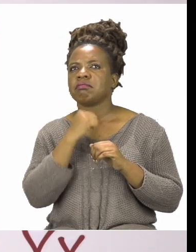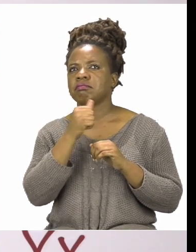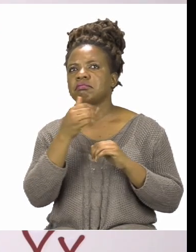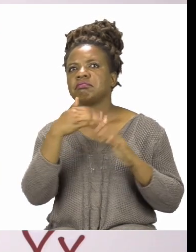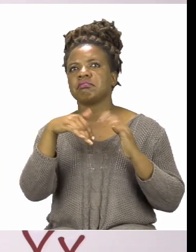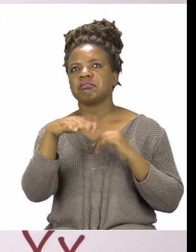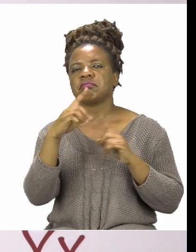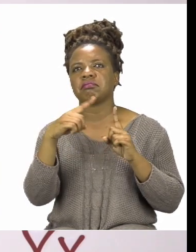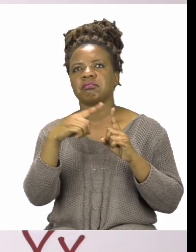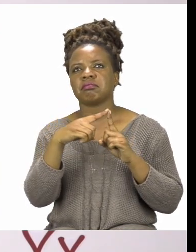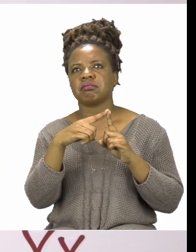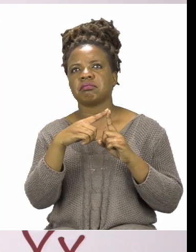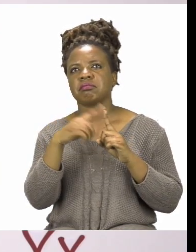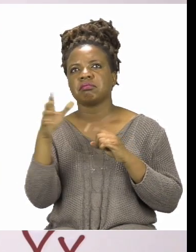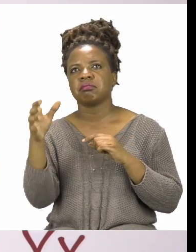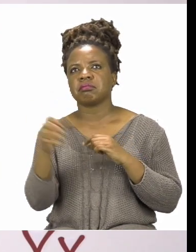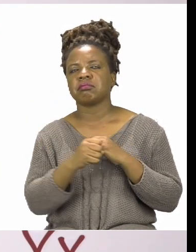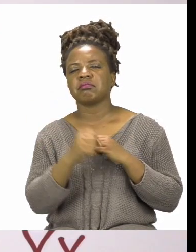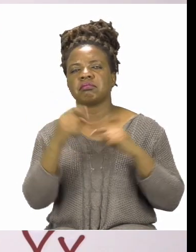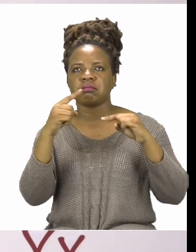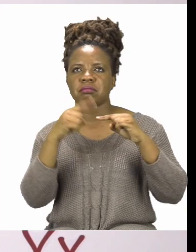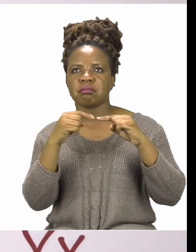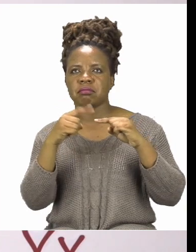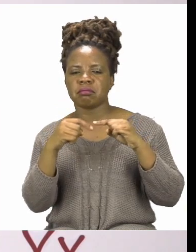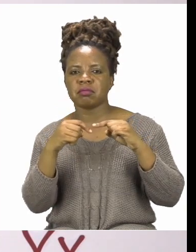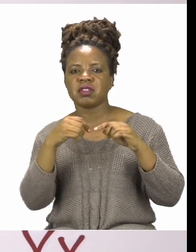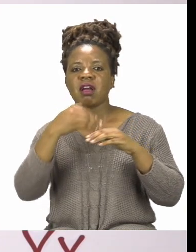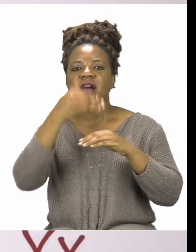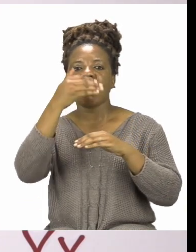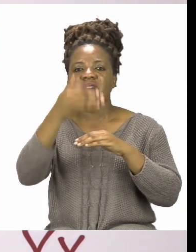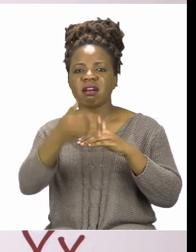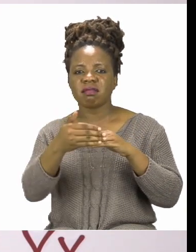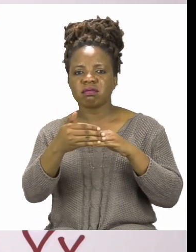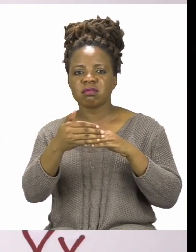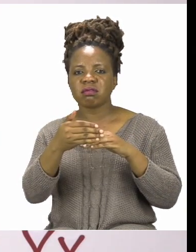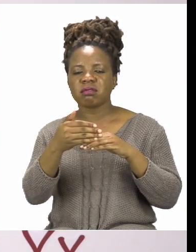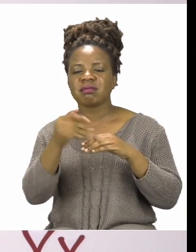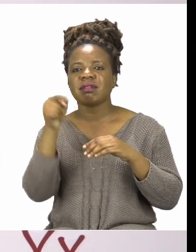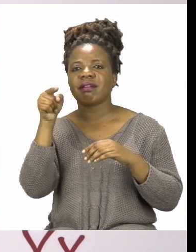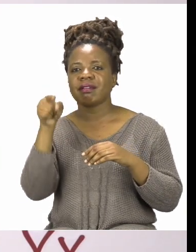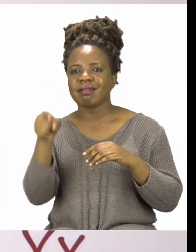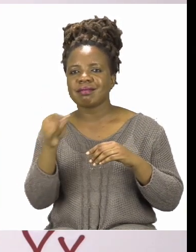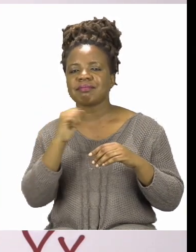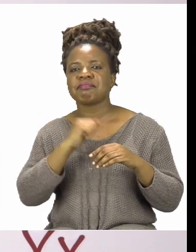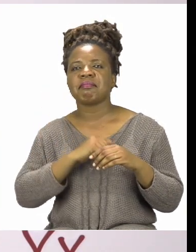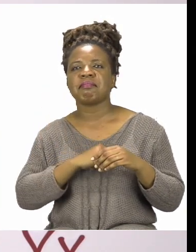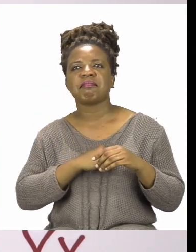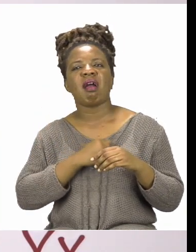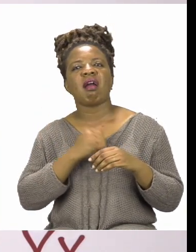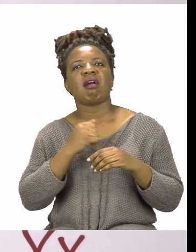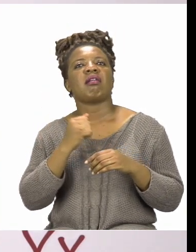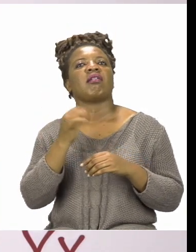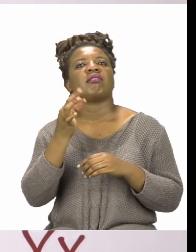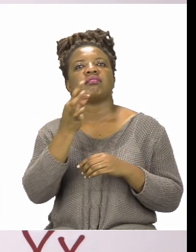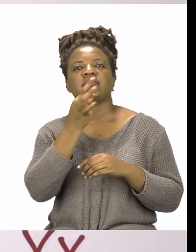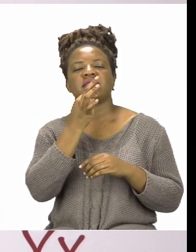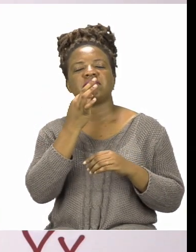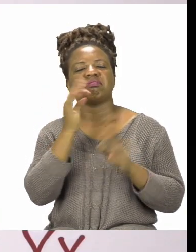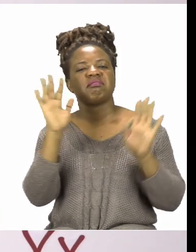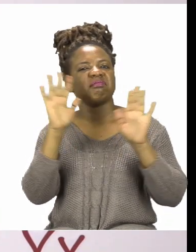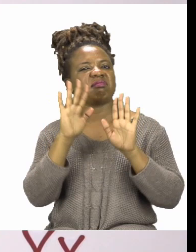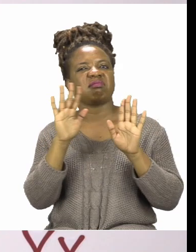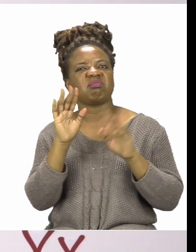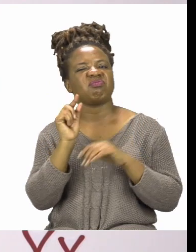going to get pink. After, it's my favorite color. That doesn't make sense, my